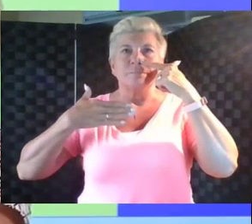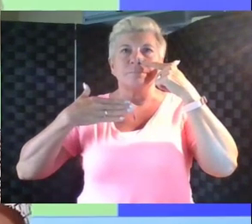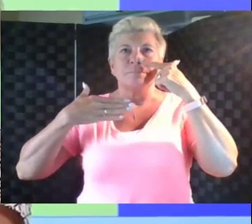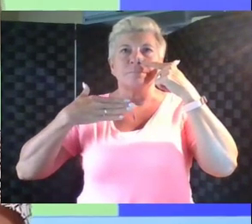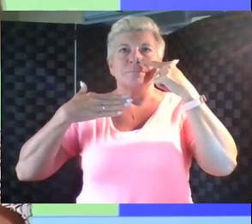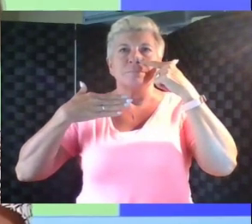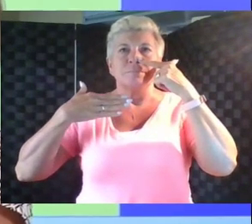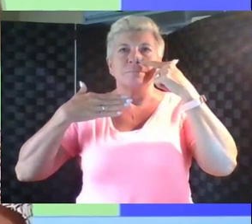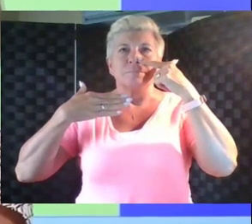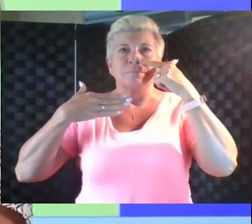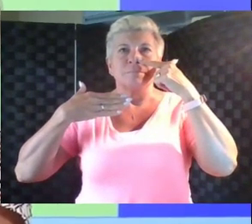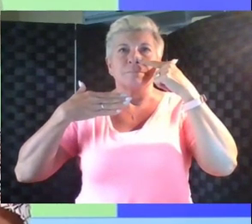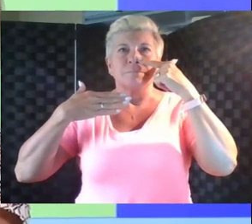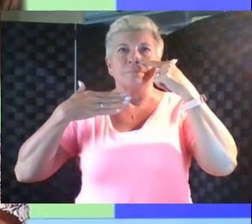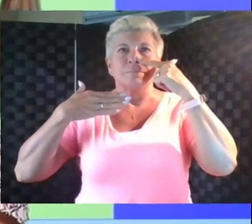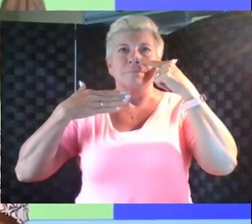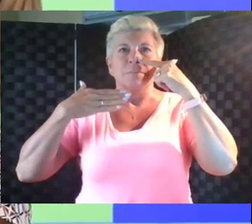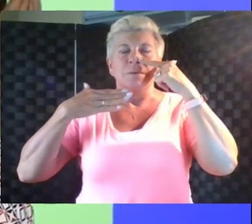We're going to hold it.